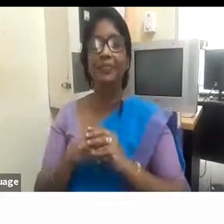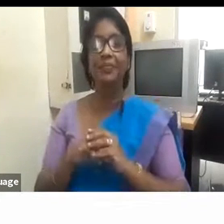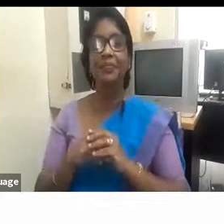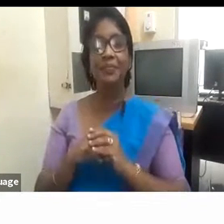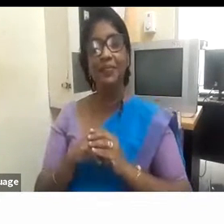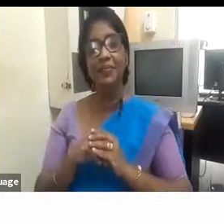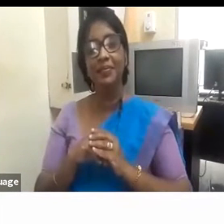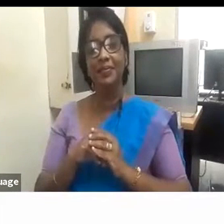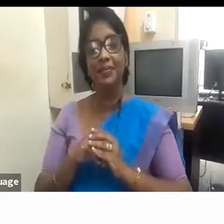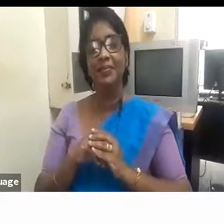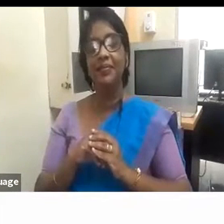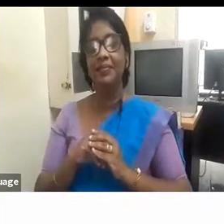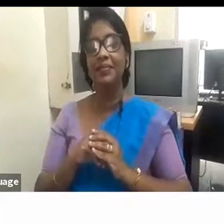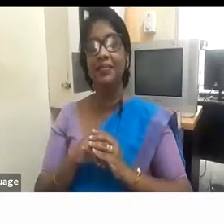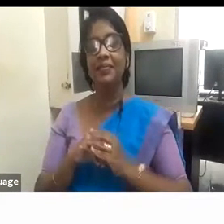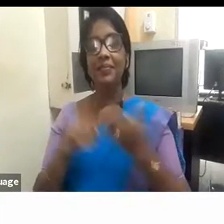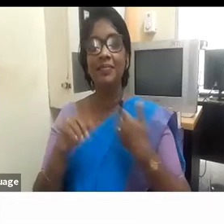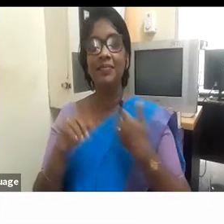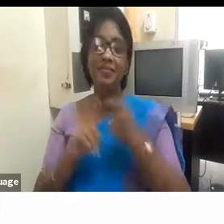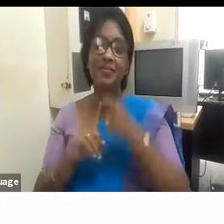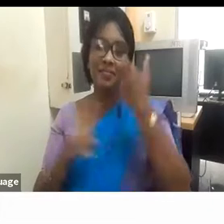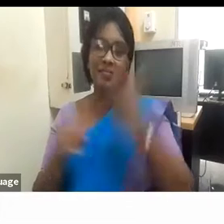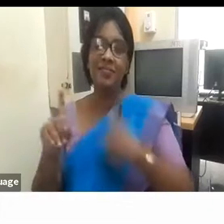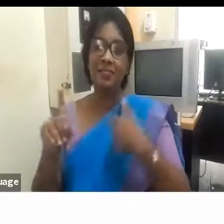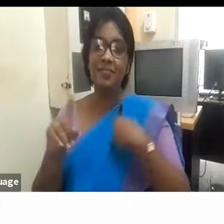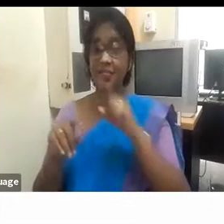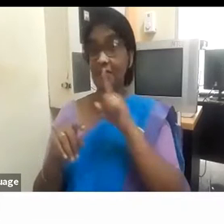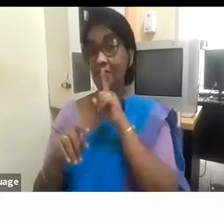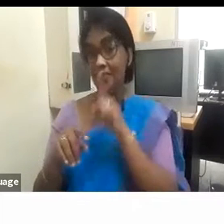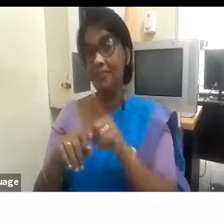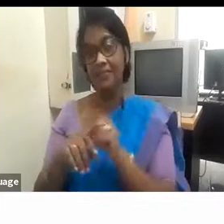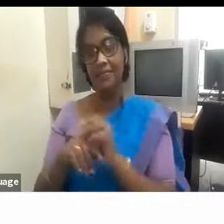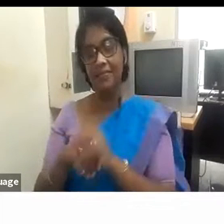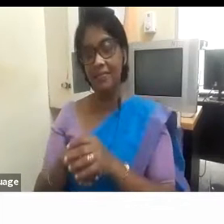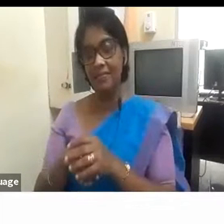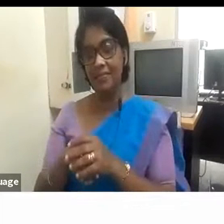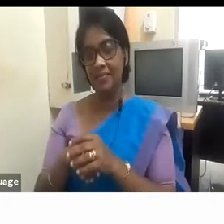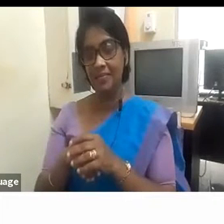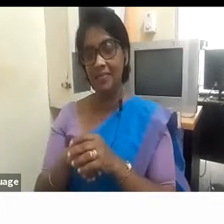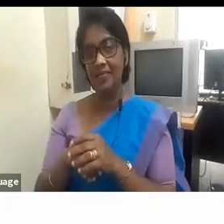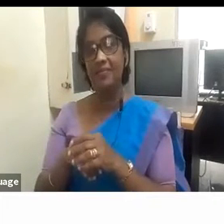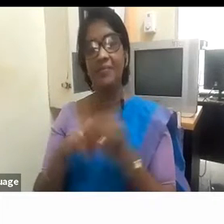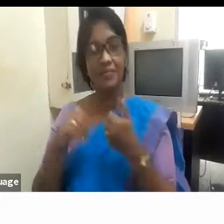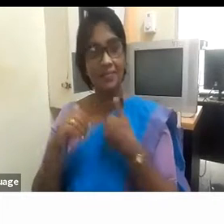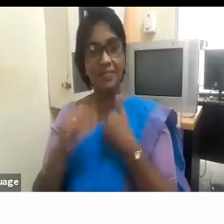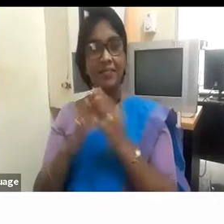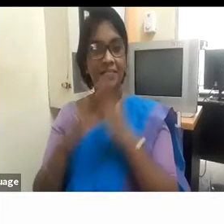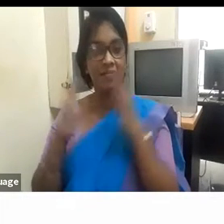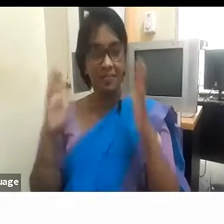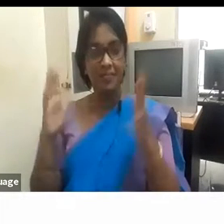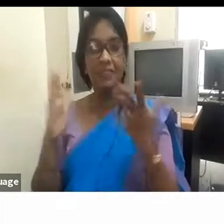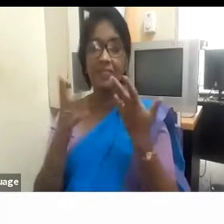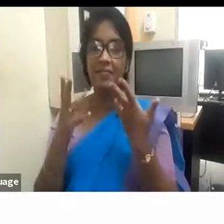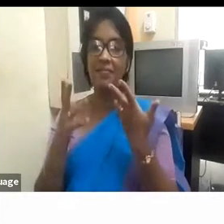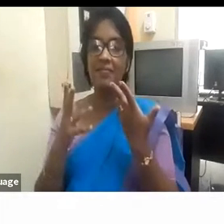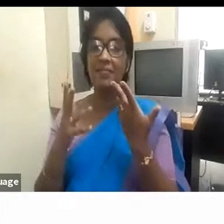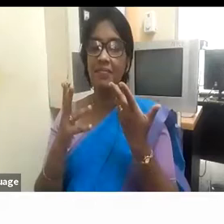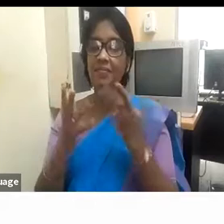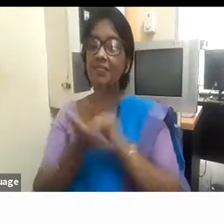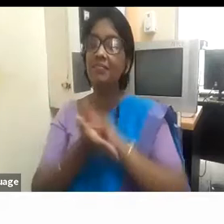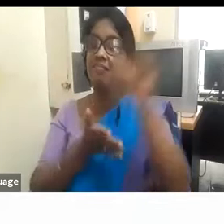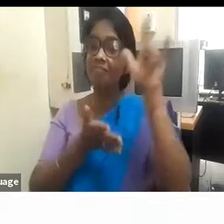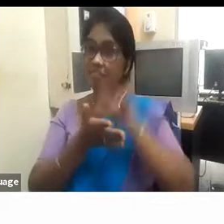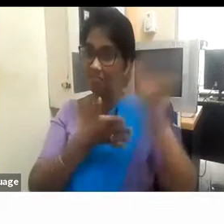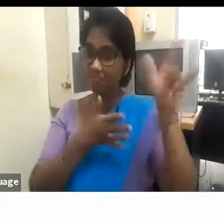I graduated in year 2000, most of my colleagues were moving out of the country because we were at the height of the war. But